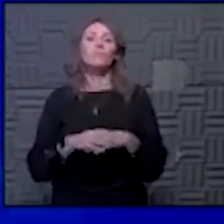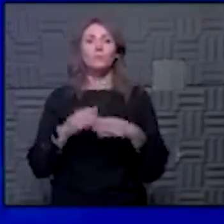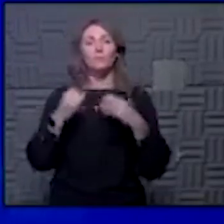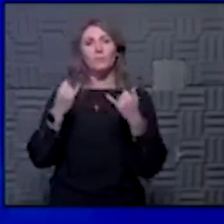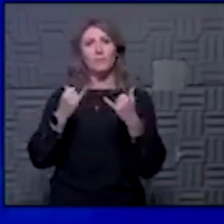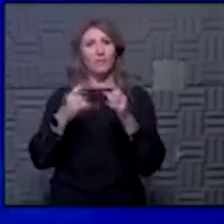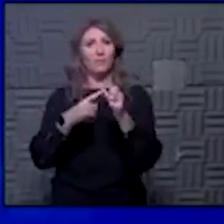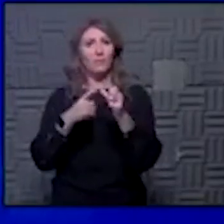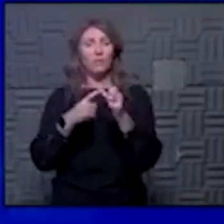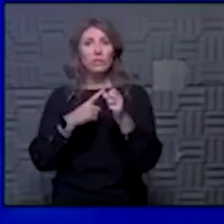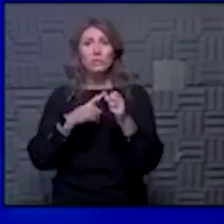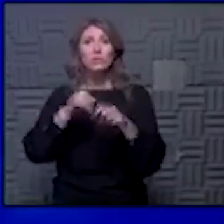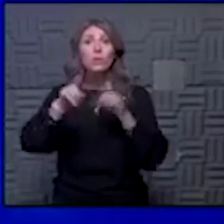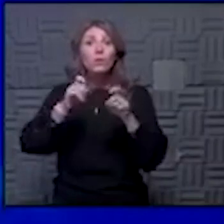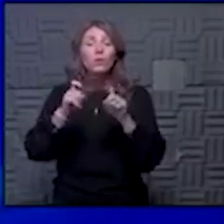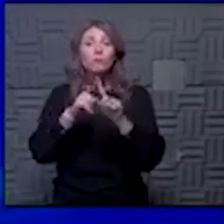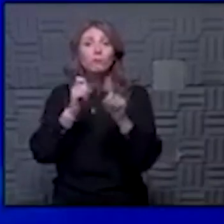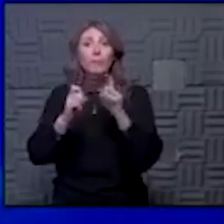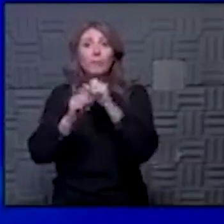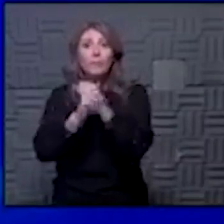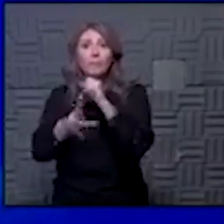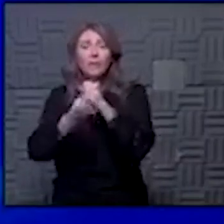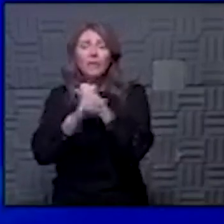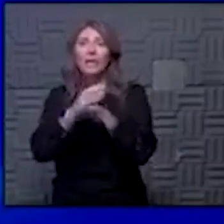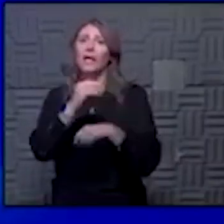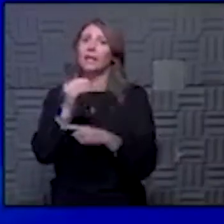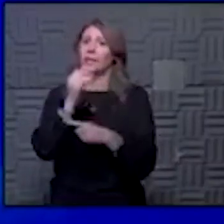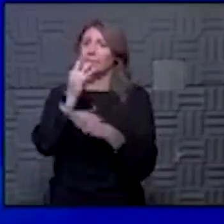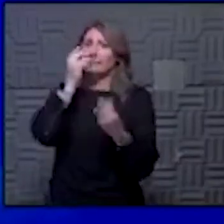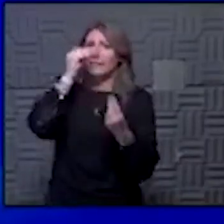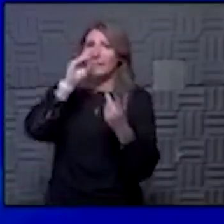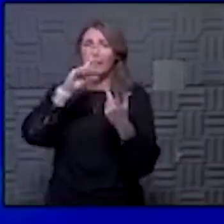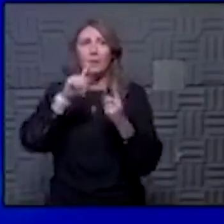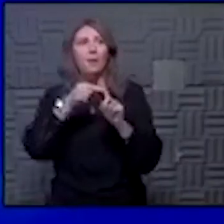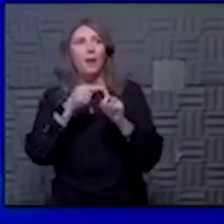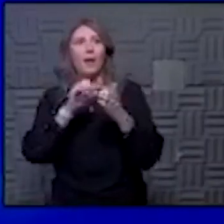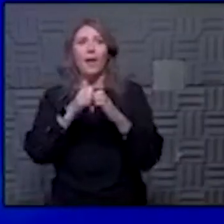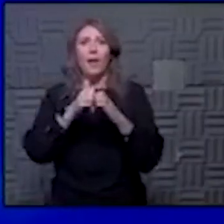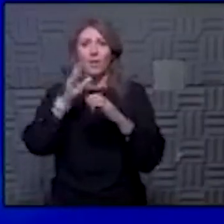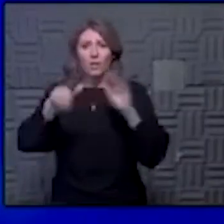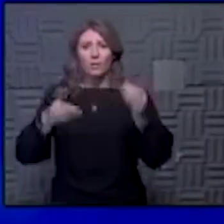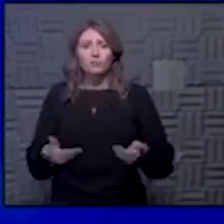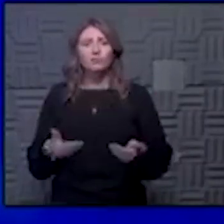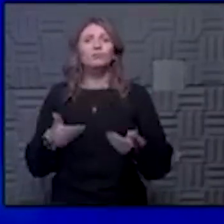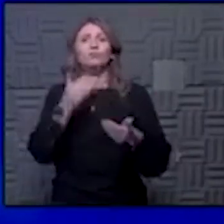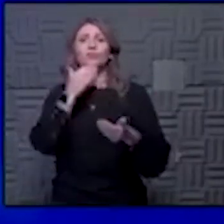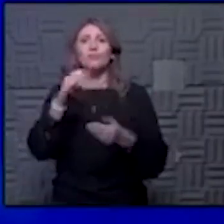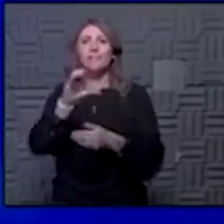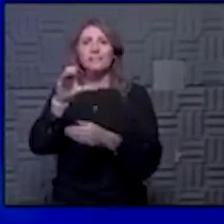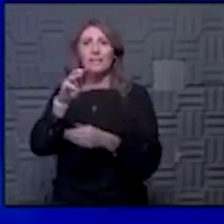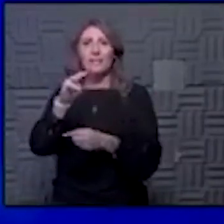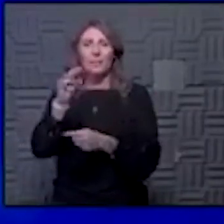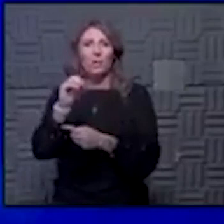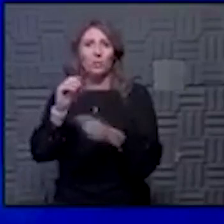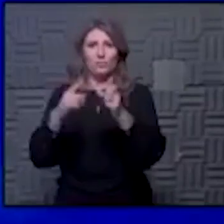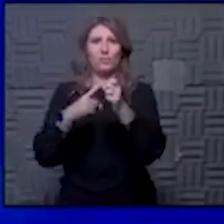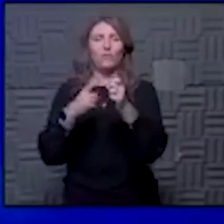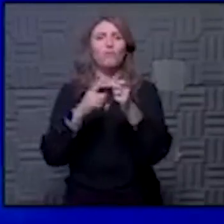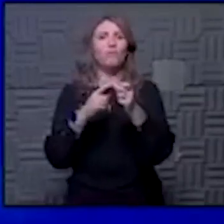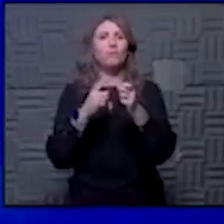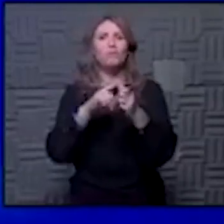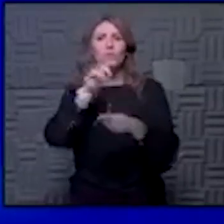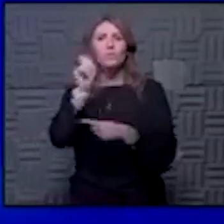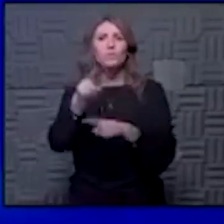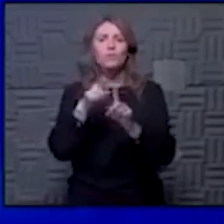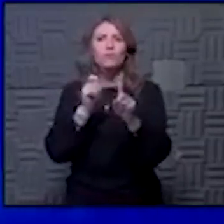see first, are there questions from media? And then we need to think about how we want to introduce our Chief Medical Officer. So first, let's see if there are questions from media out